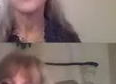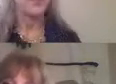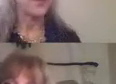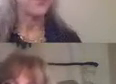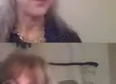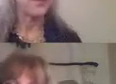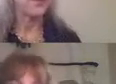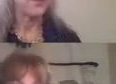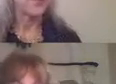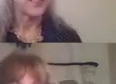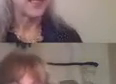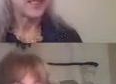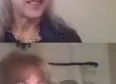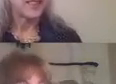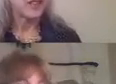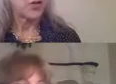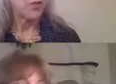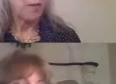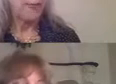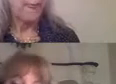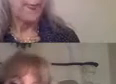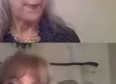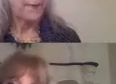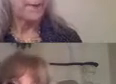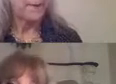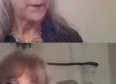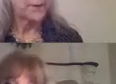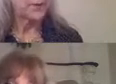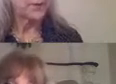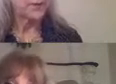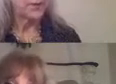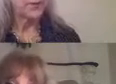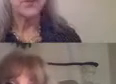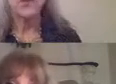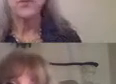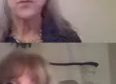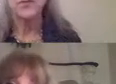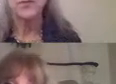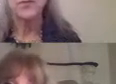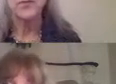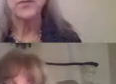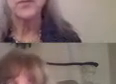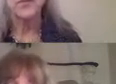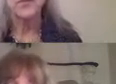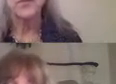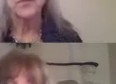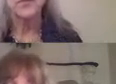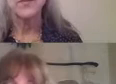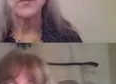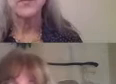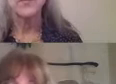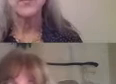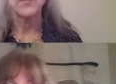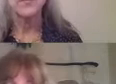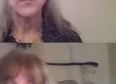to come. So on the screen, you're seeing the entrance to the Maker and Muse exhibition at the Frick. I